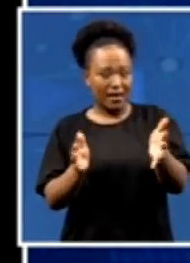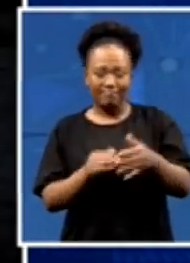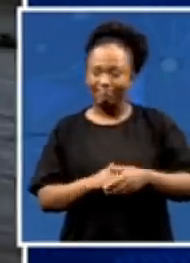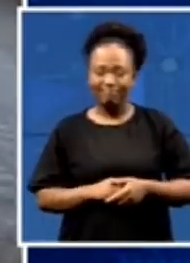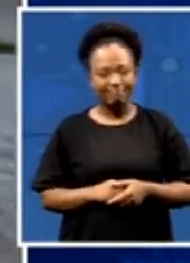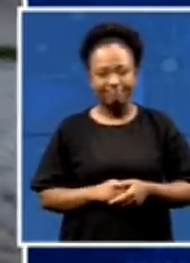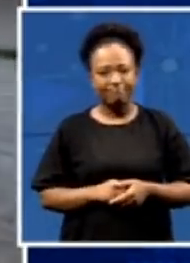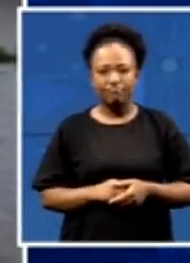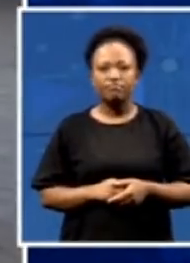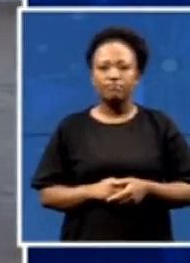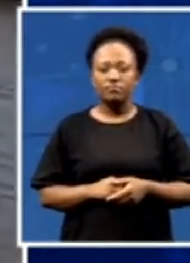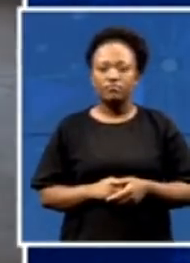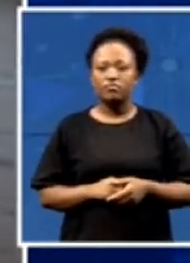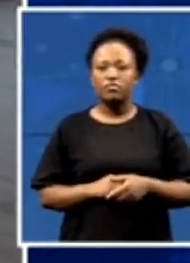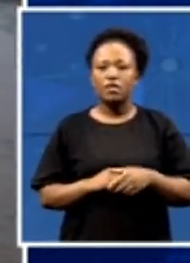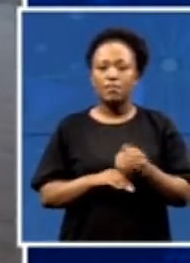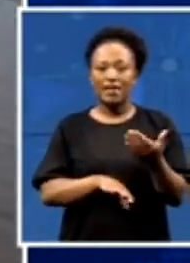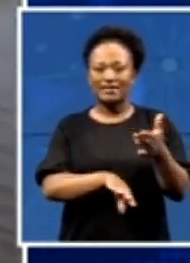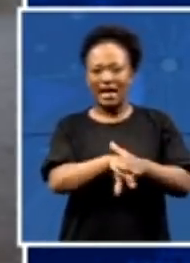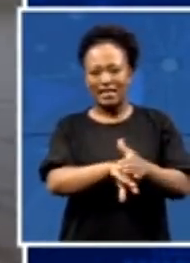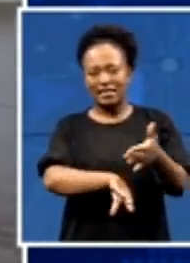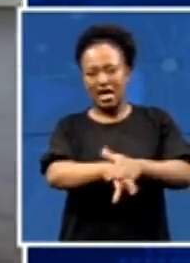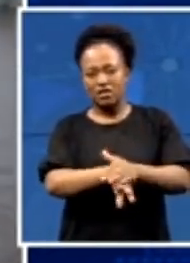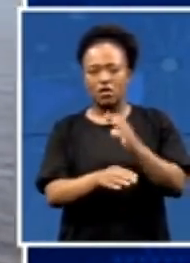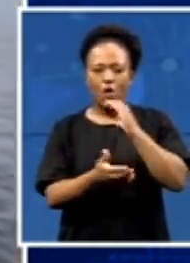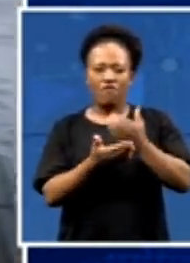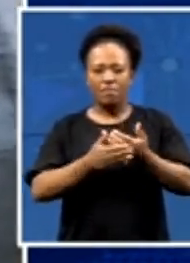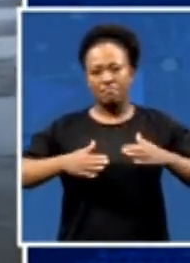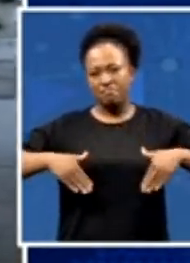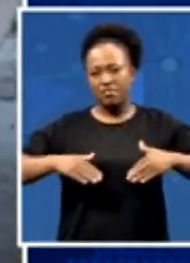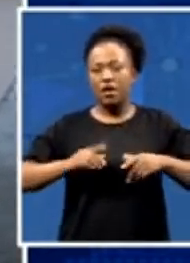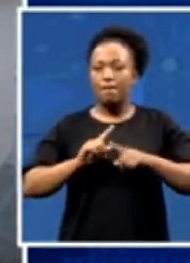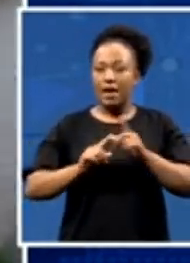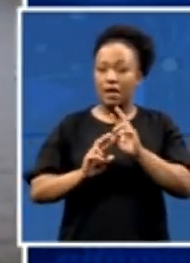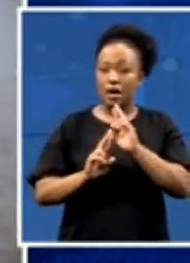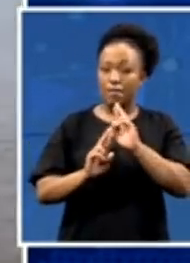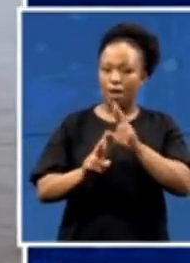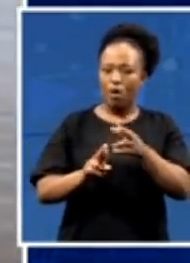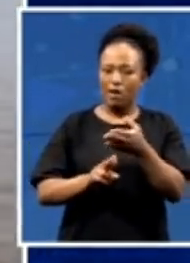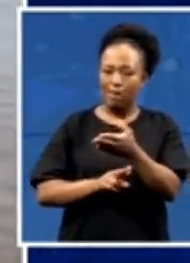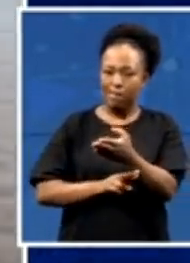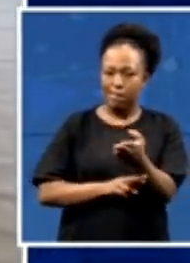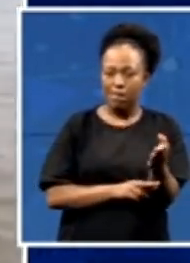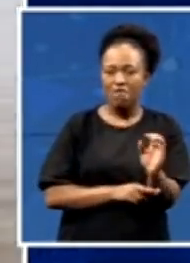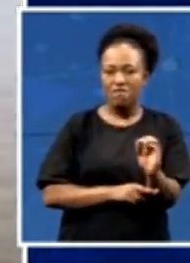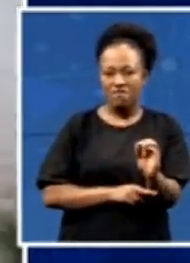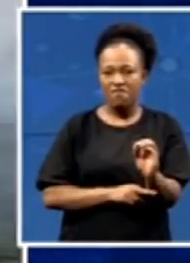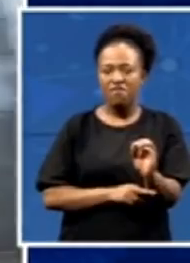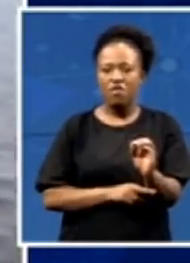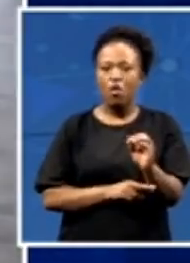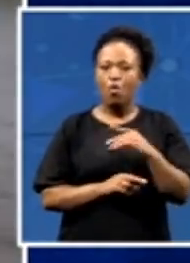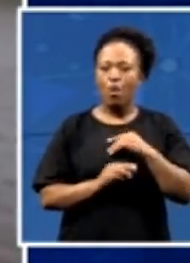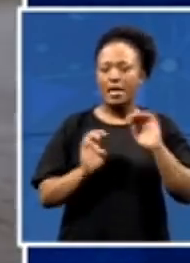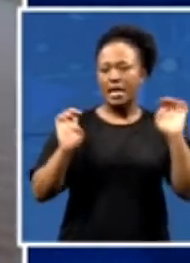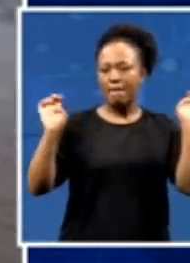yet been confirmed, but there are reports that we are getting from paramedics and also from emergency and